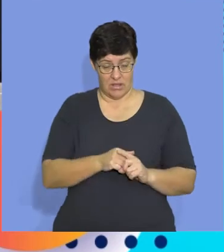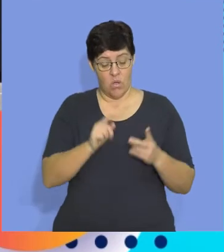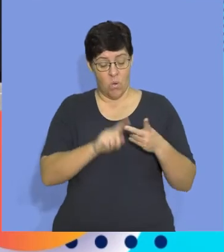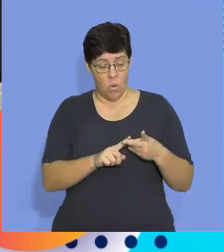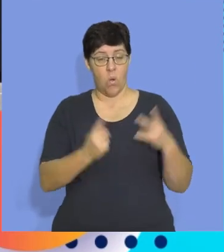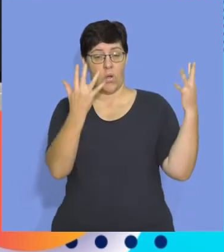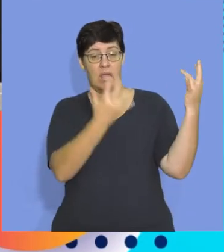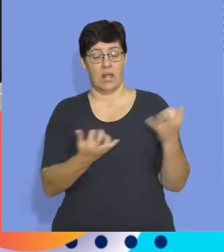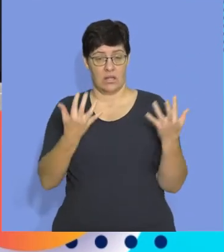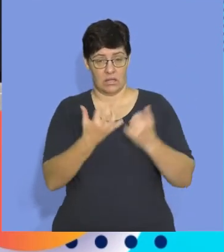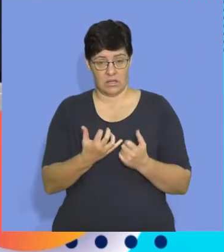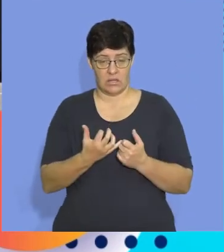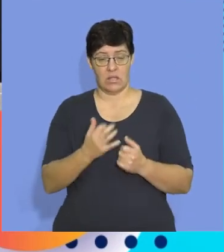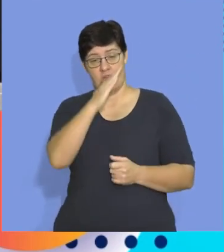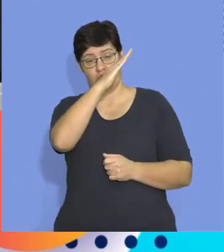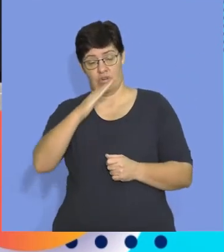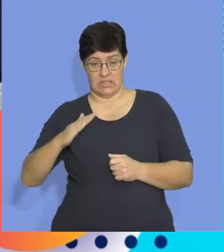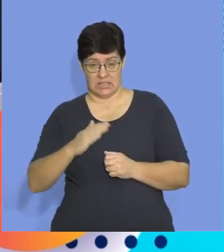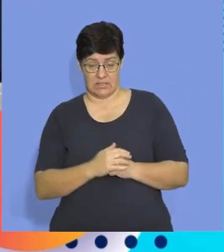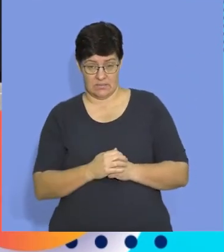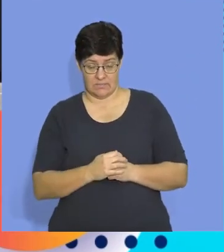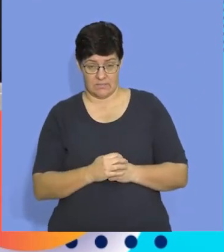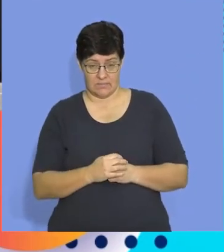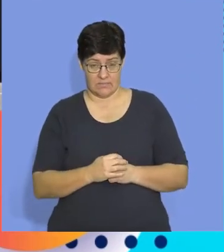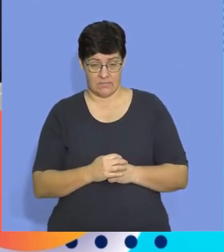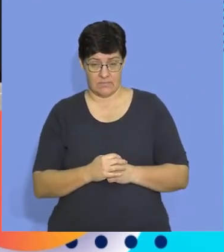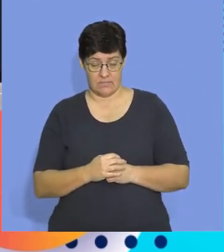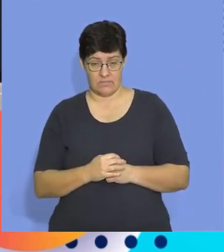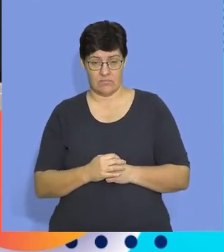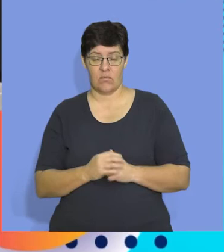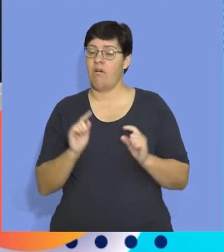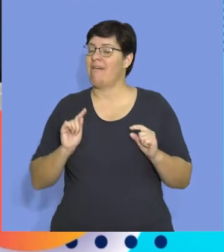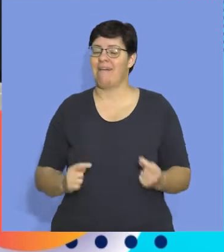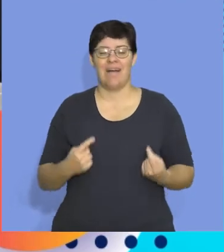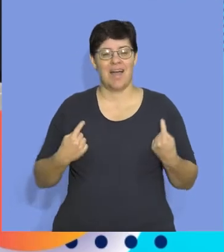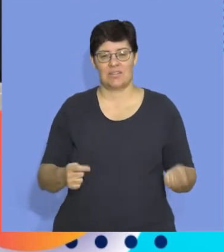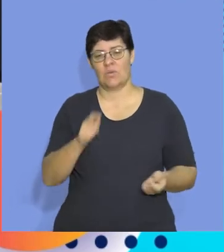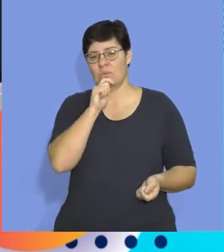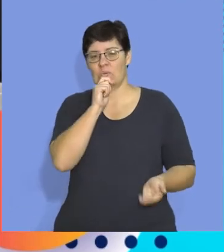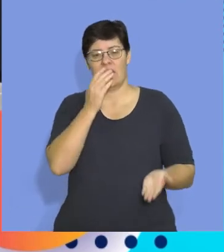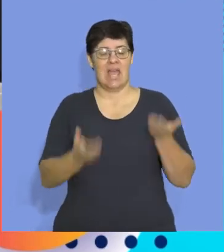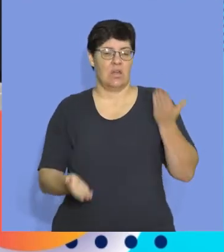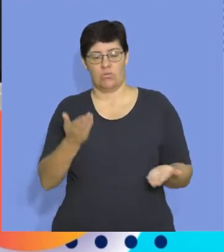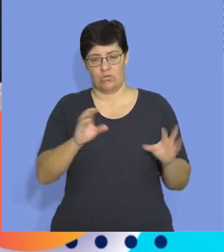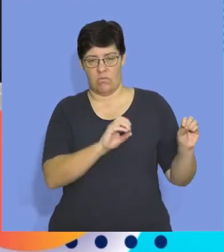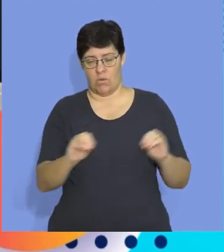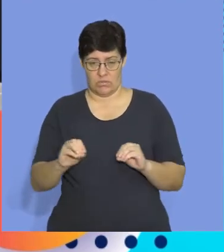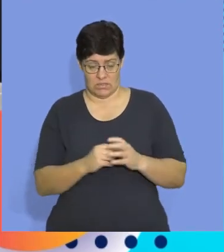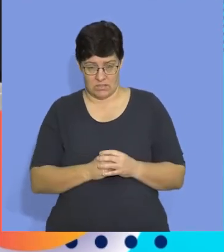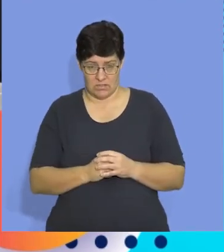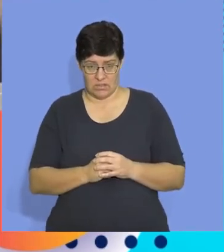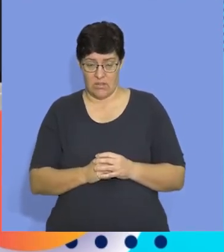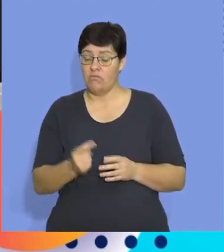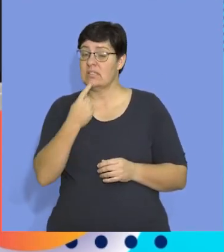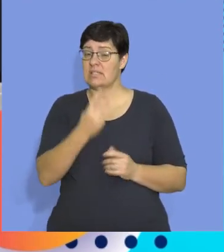calculating gradient, okay? You cannot use equations of motion. If it had just